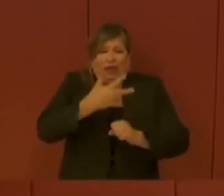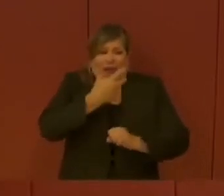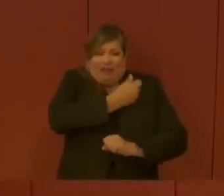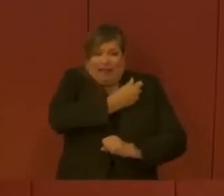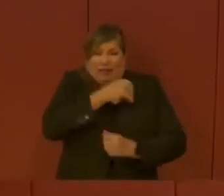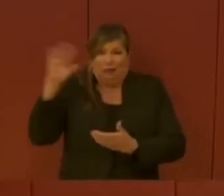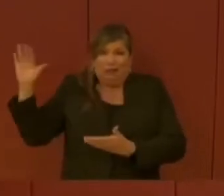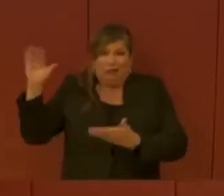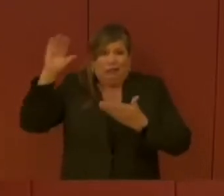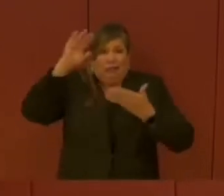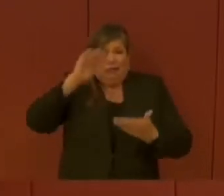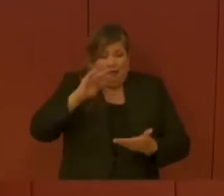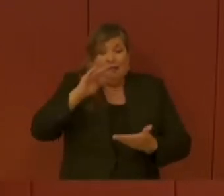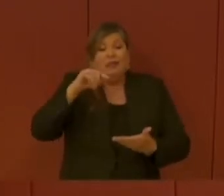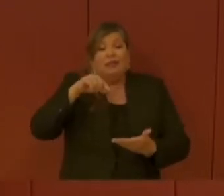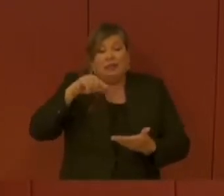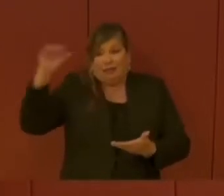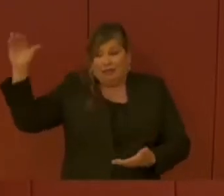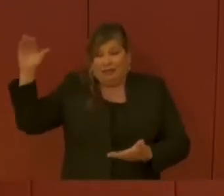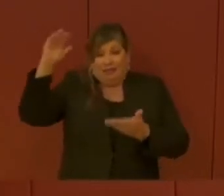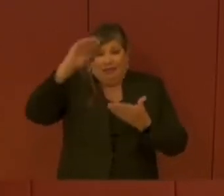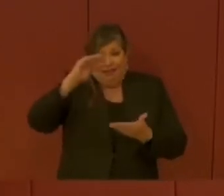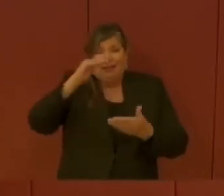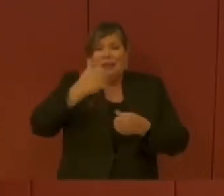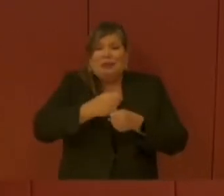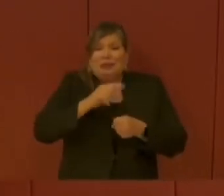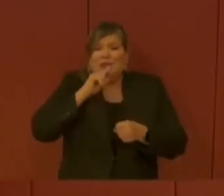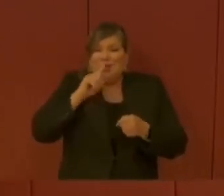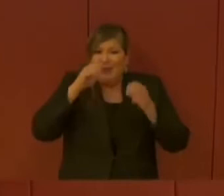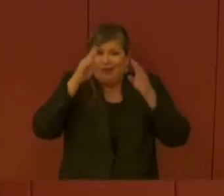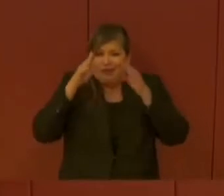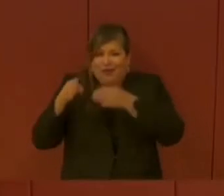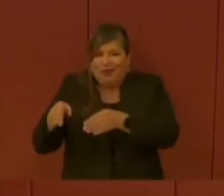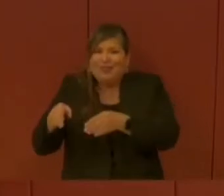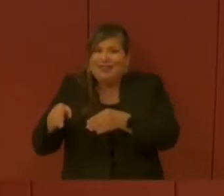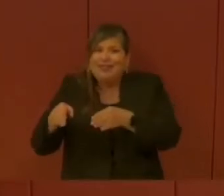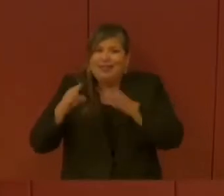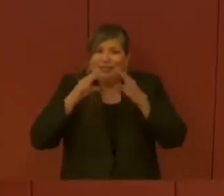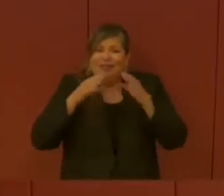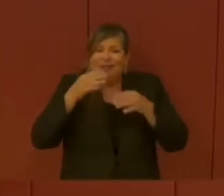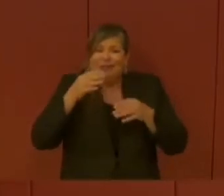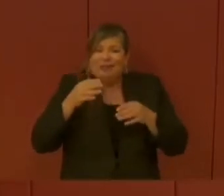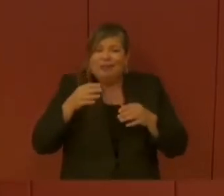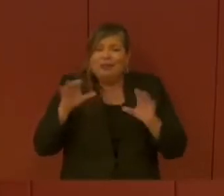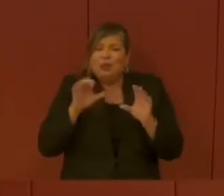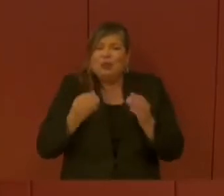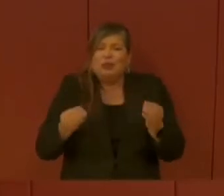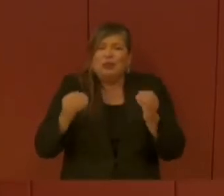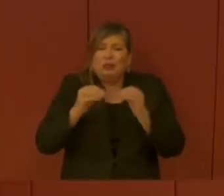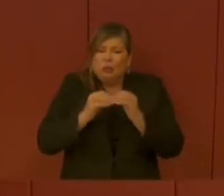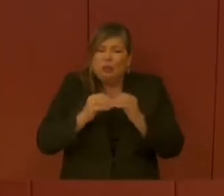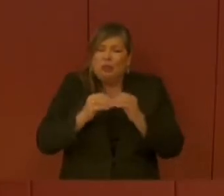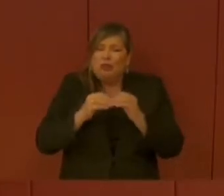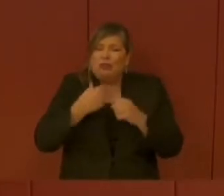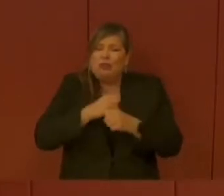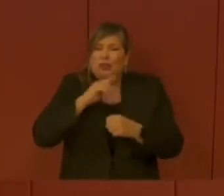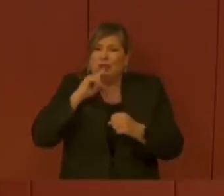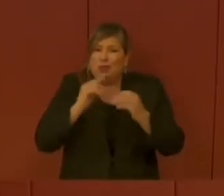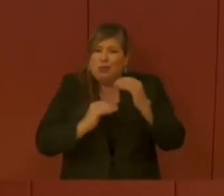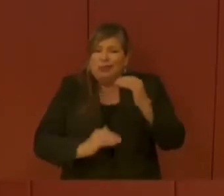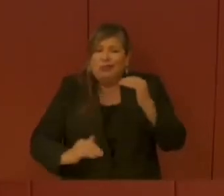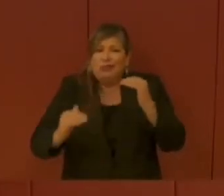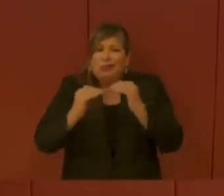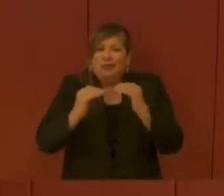it with an overlay that we have now advanced today, and hopefully doing a little bit more justice on the